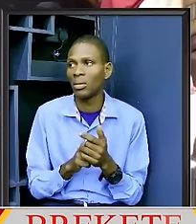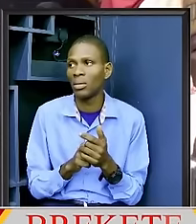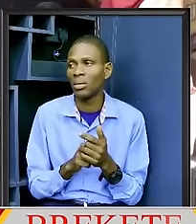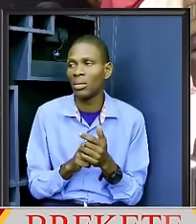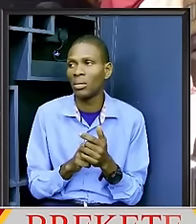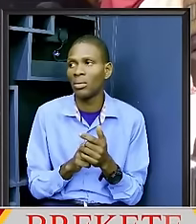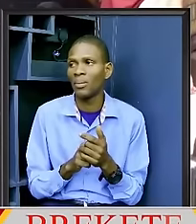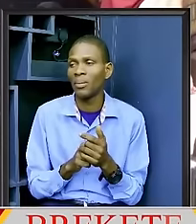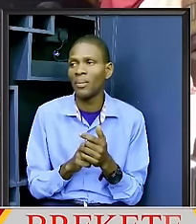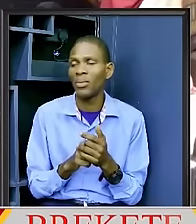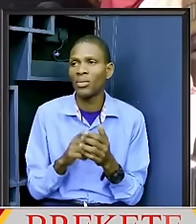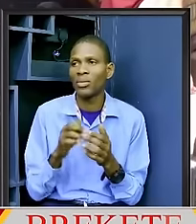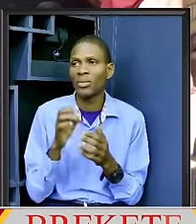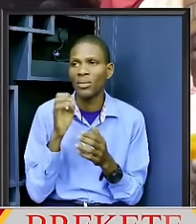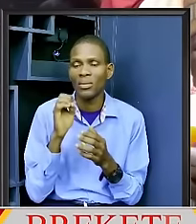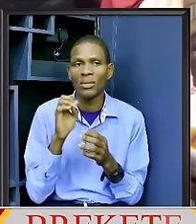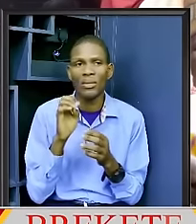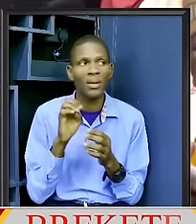Editing.